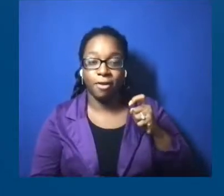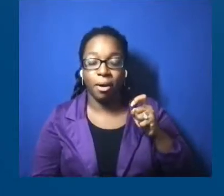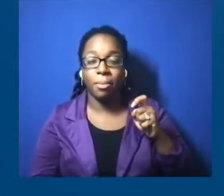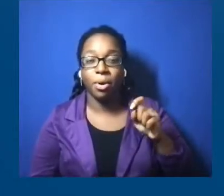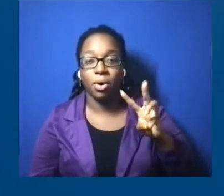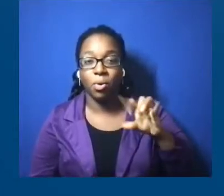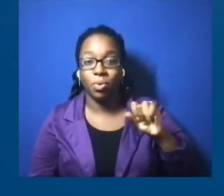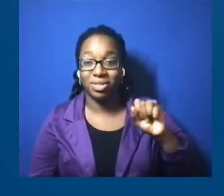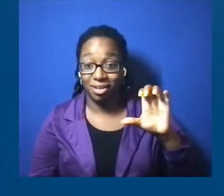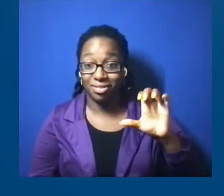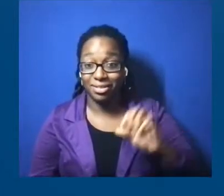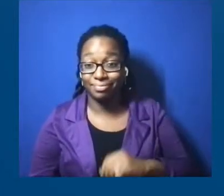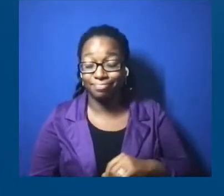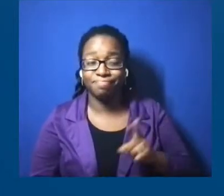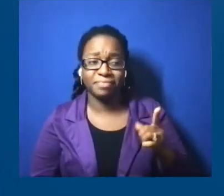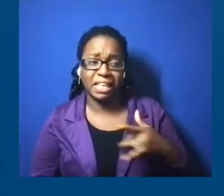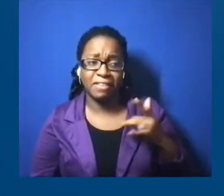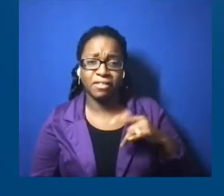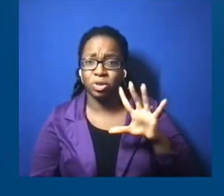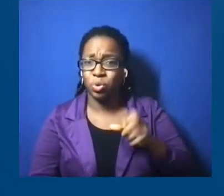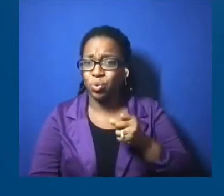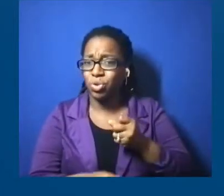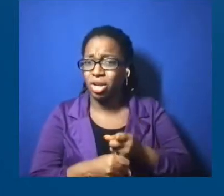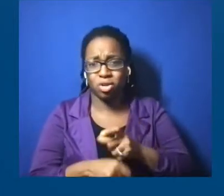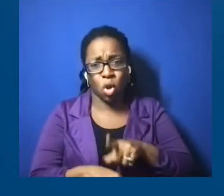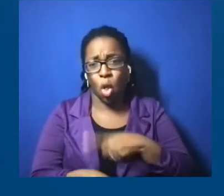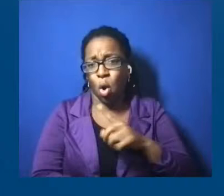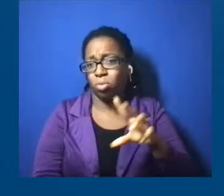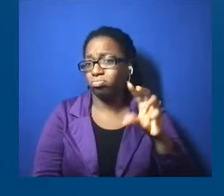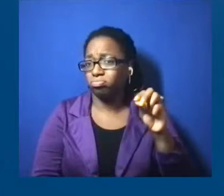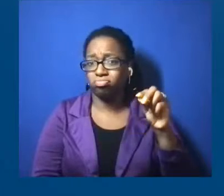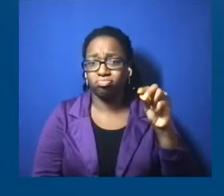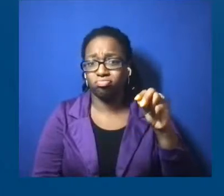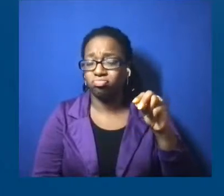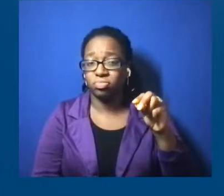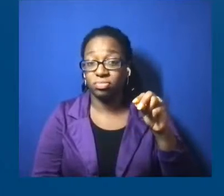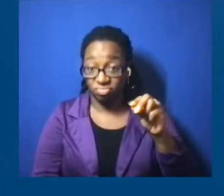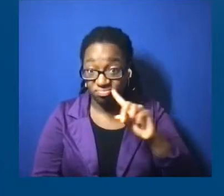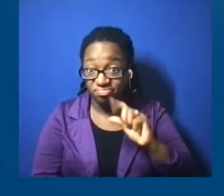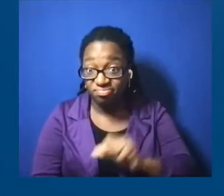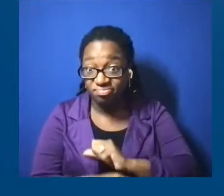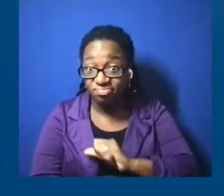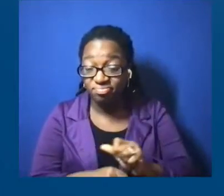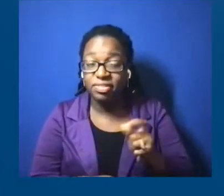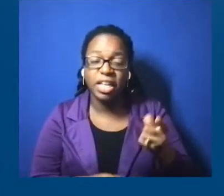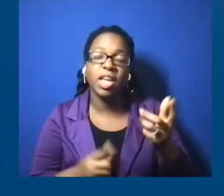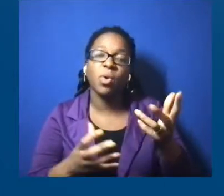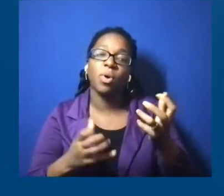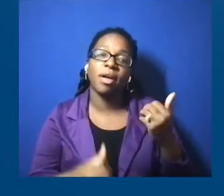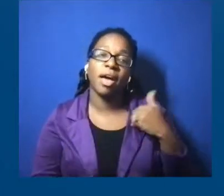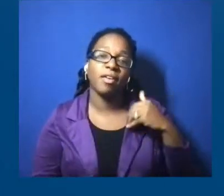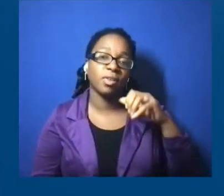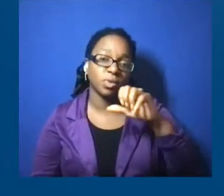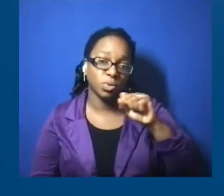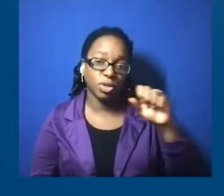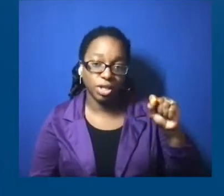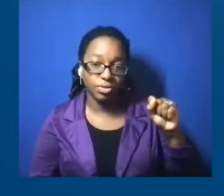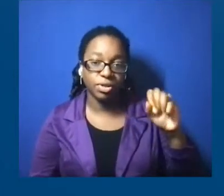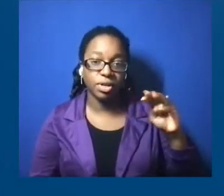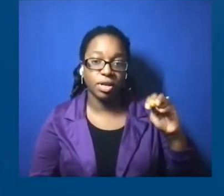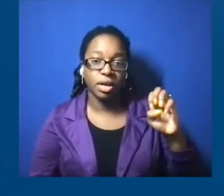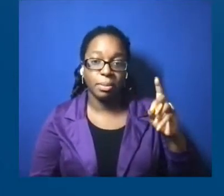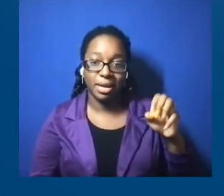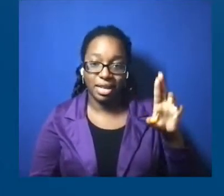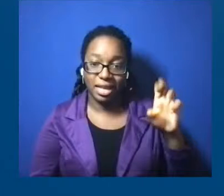He thinks 5 years is too long to wait. Not a joke. He wants to put Social Security and Medicare on the chopping block